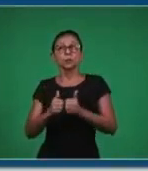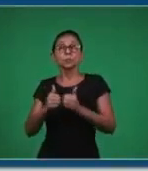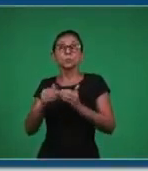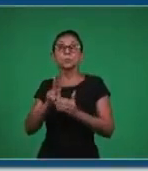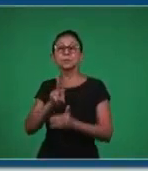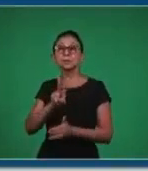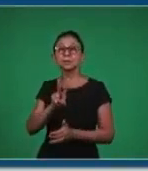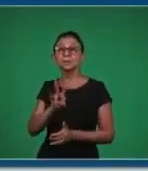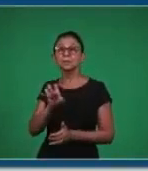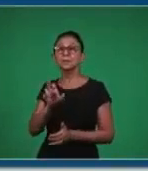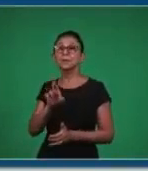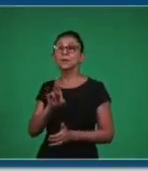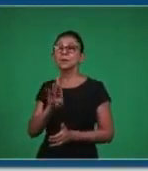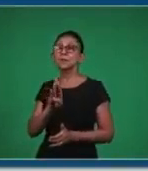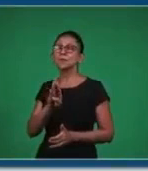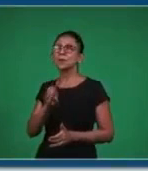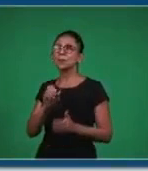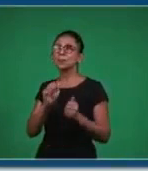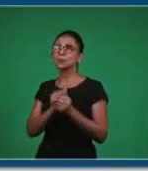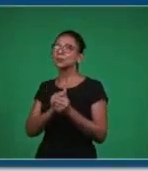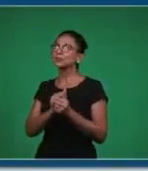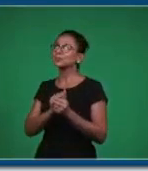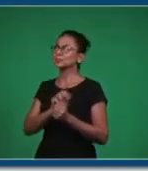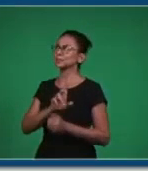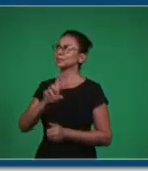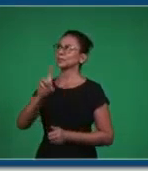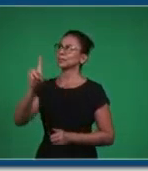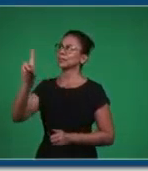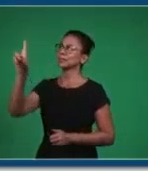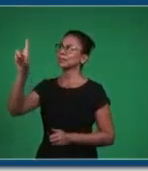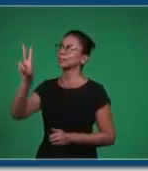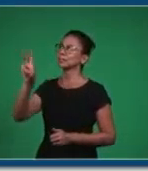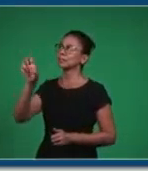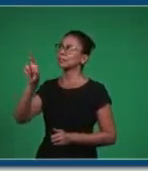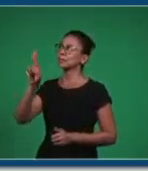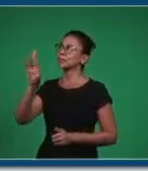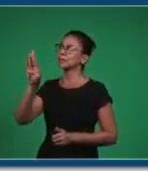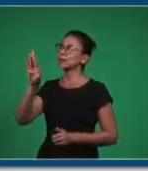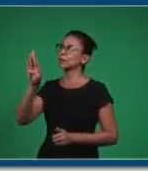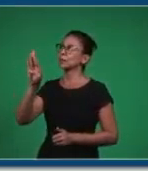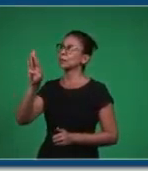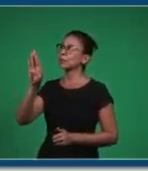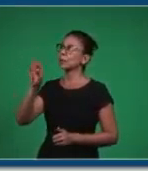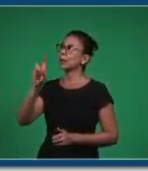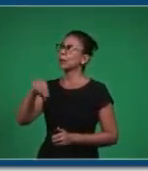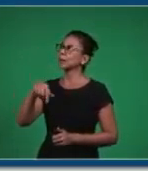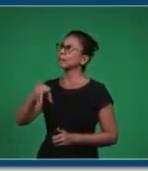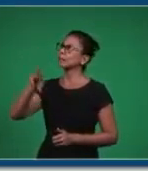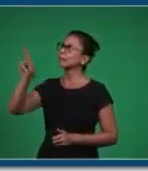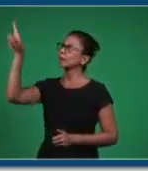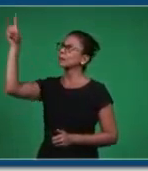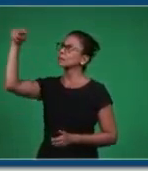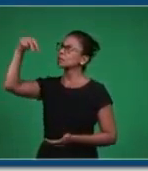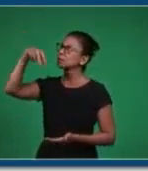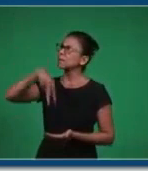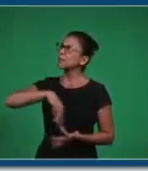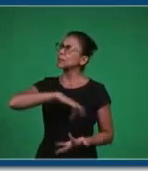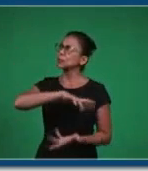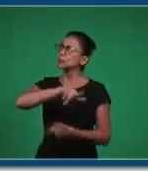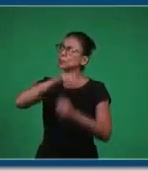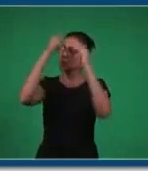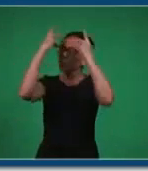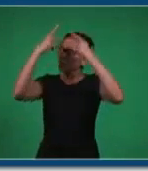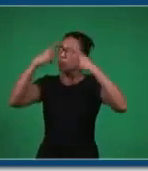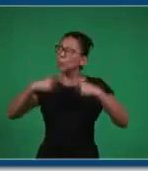was the Word, and the Word was with God, and the Word was God, and it became flesh